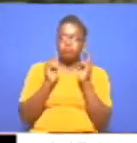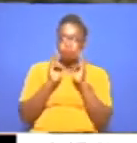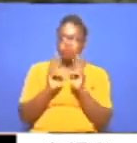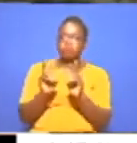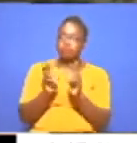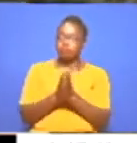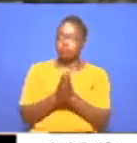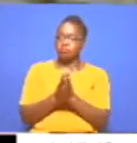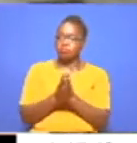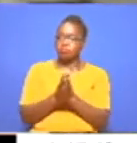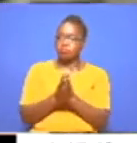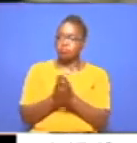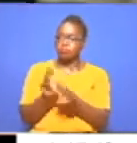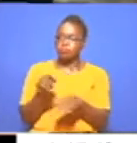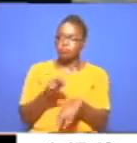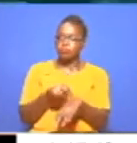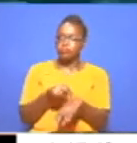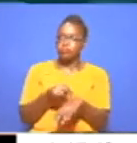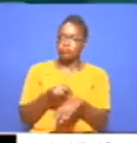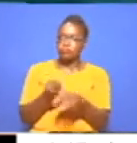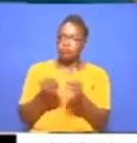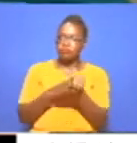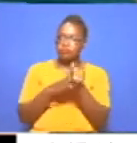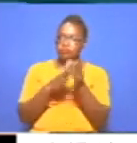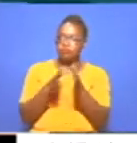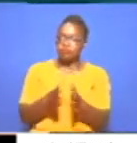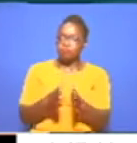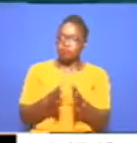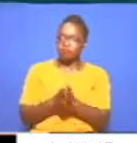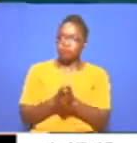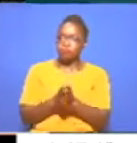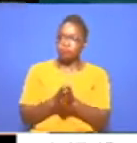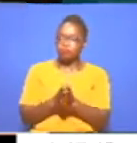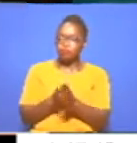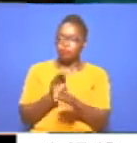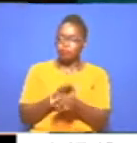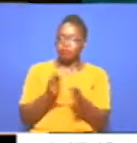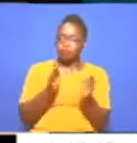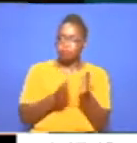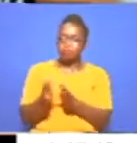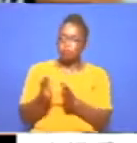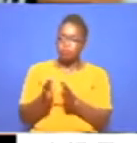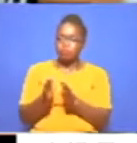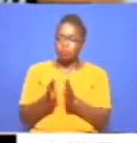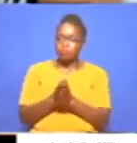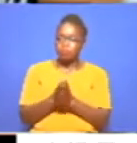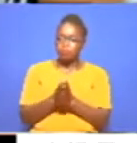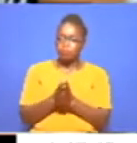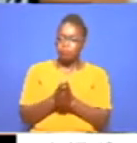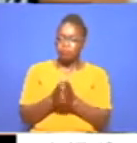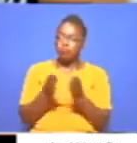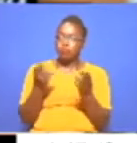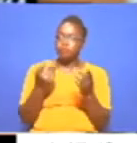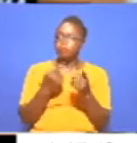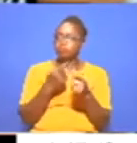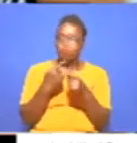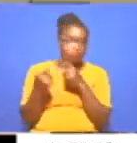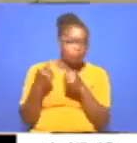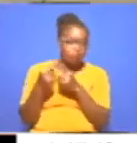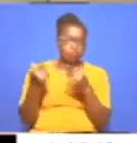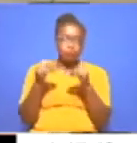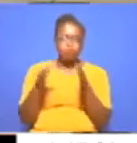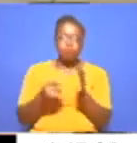National squash team head coach Prince Mukuka says the tournament gave a good platform to upcoming and experienced players to showcase their